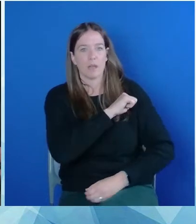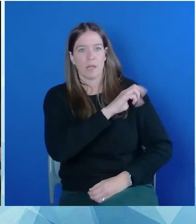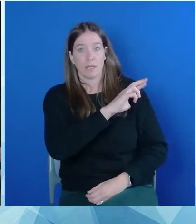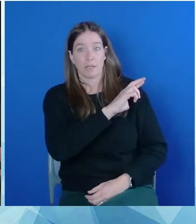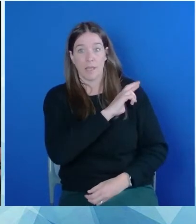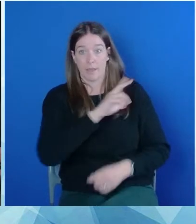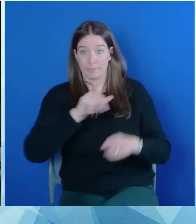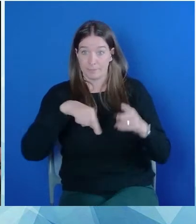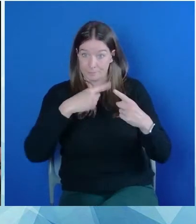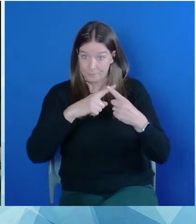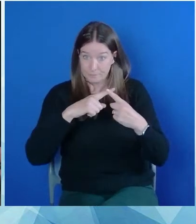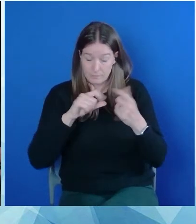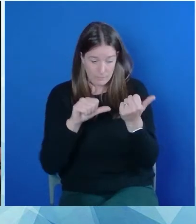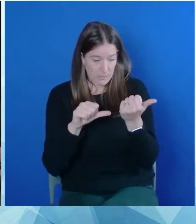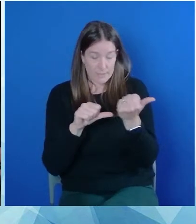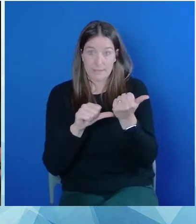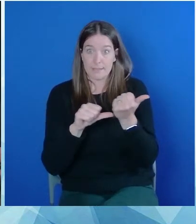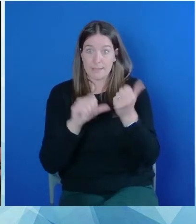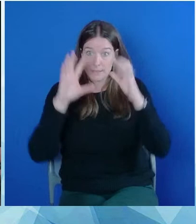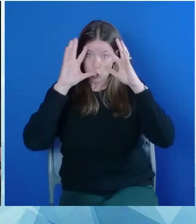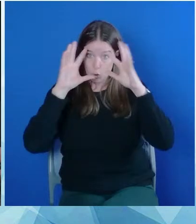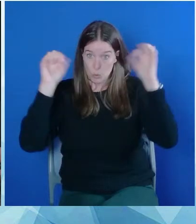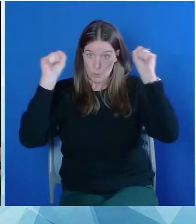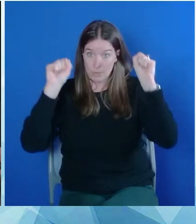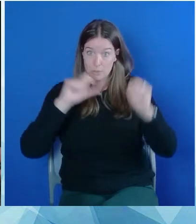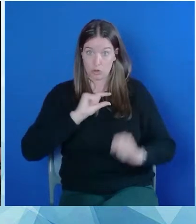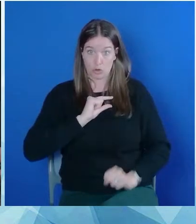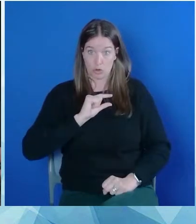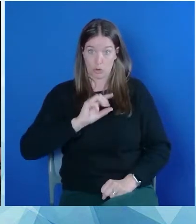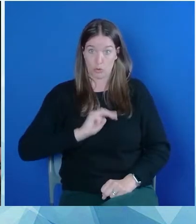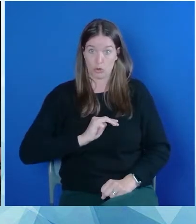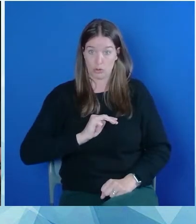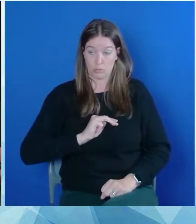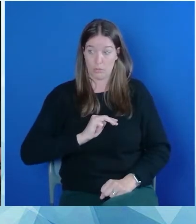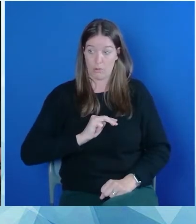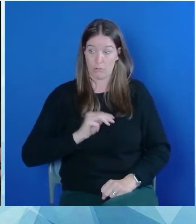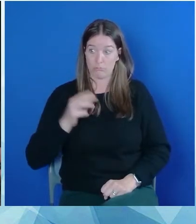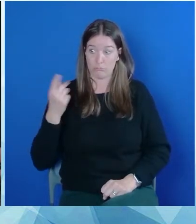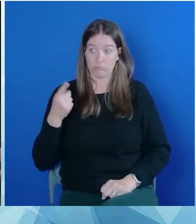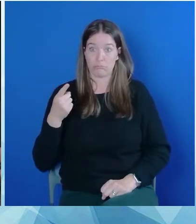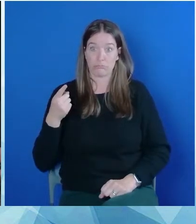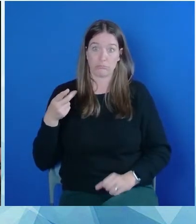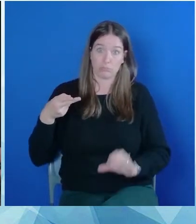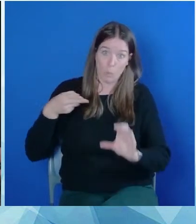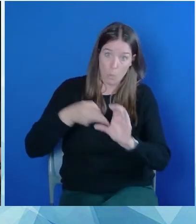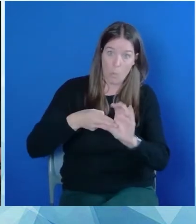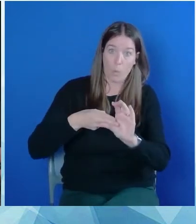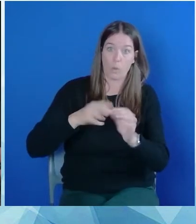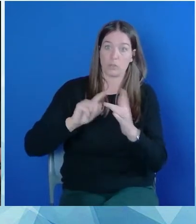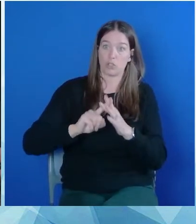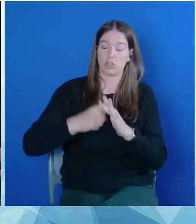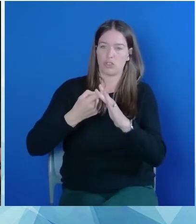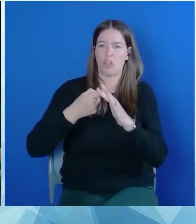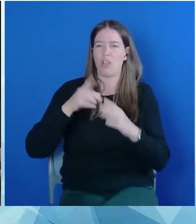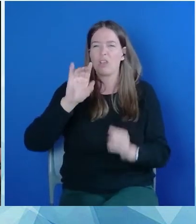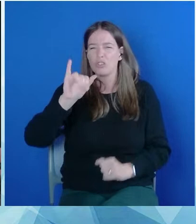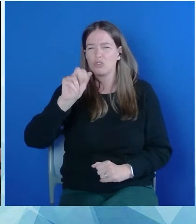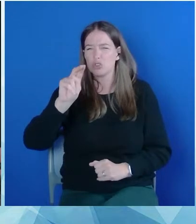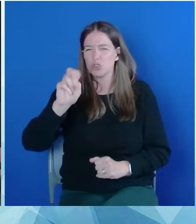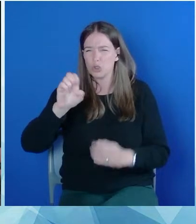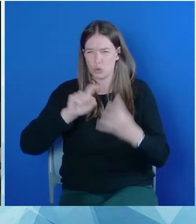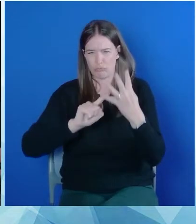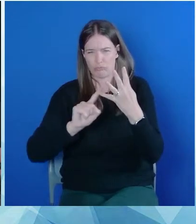When Assistant Superintendent George Martin started at the end of June, I had high hopes.